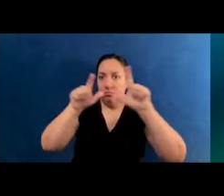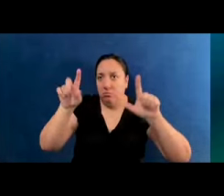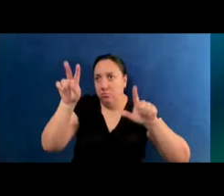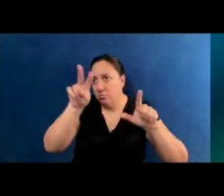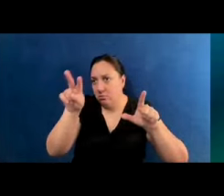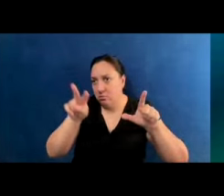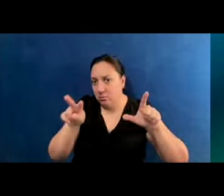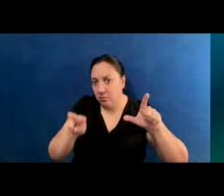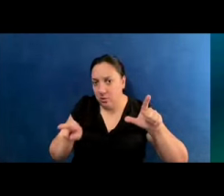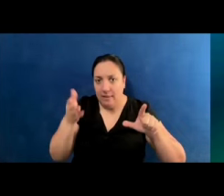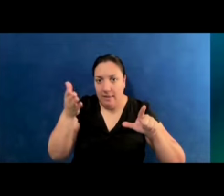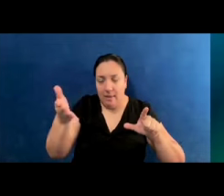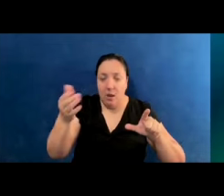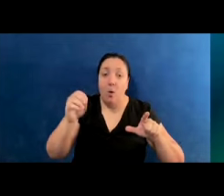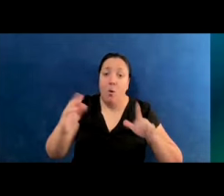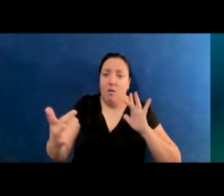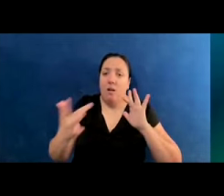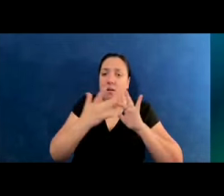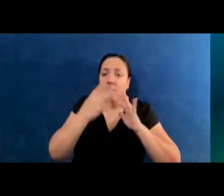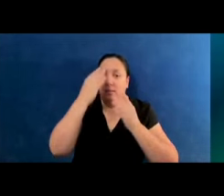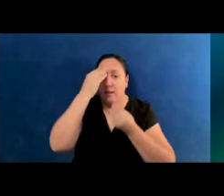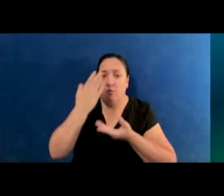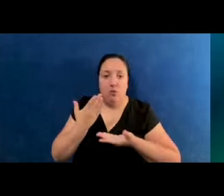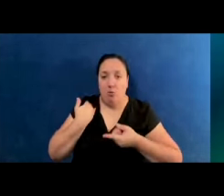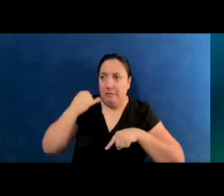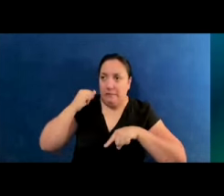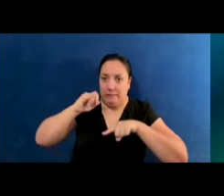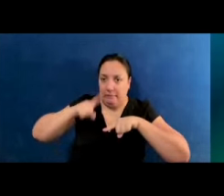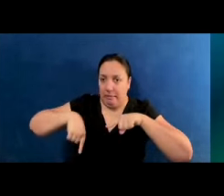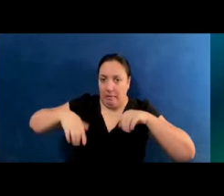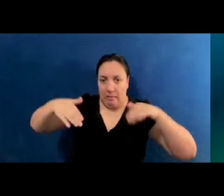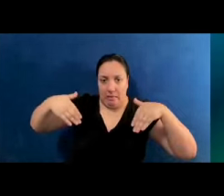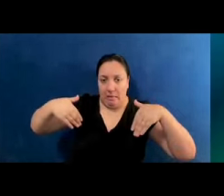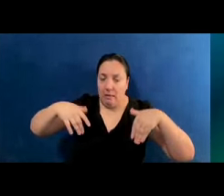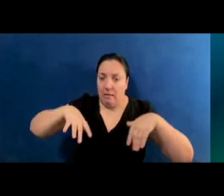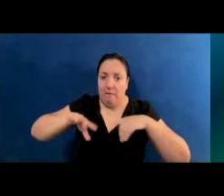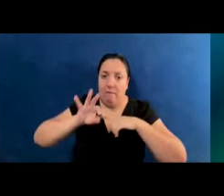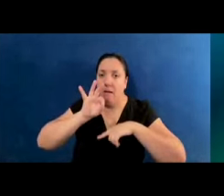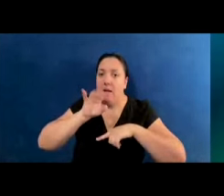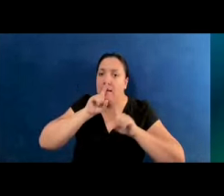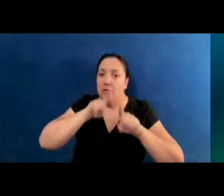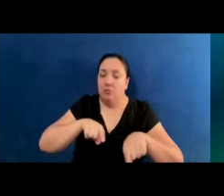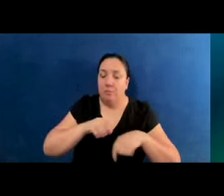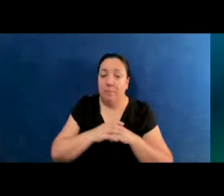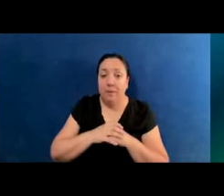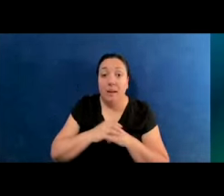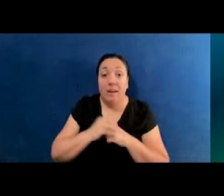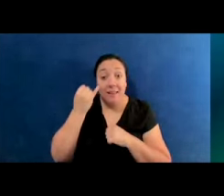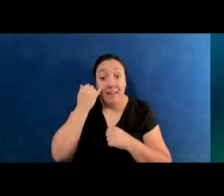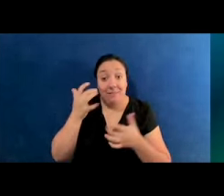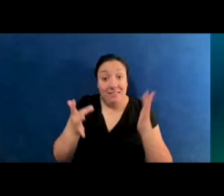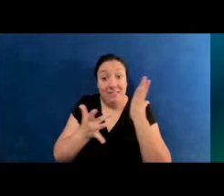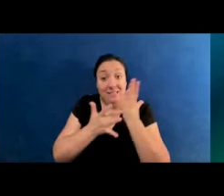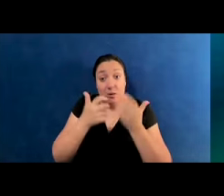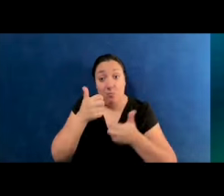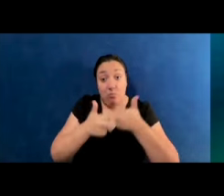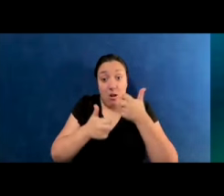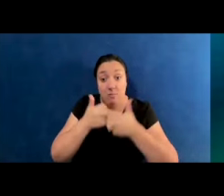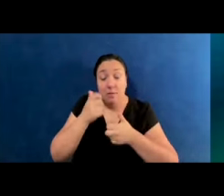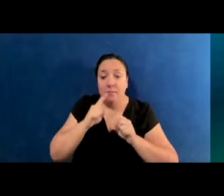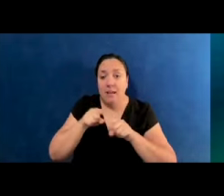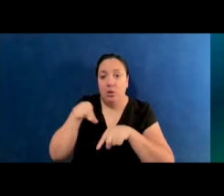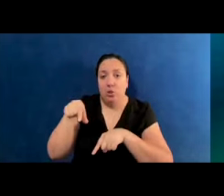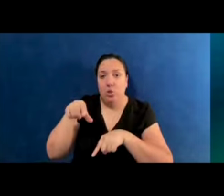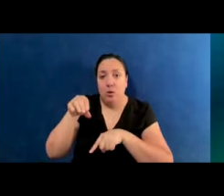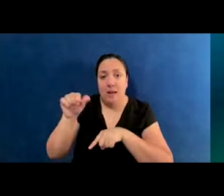answer that you are looking for. For technical issues, if you have any difficulties during the webinar, use the Q&A